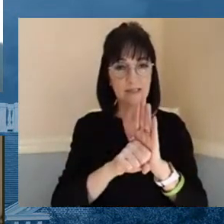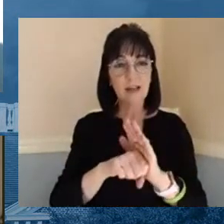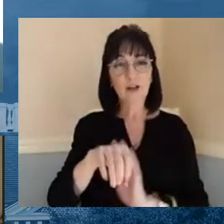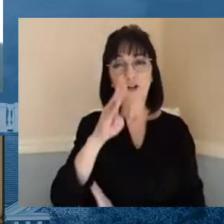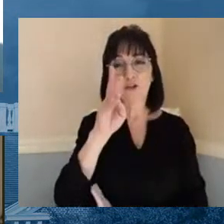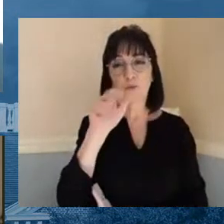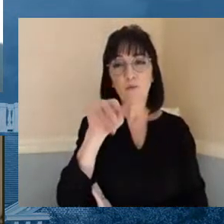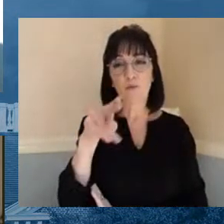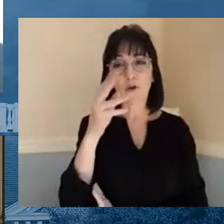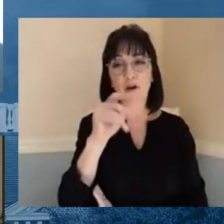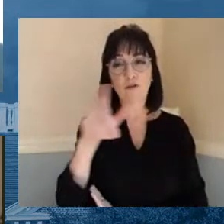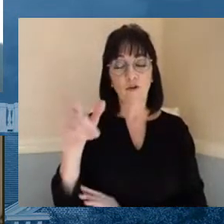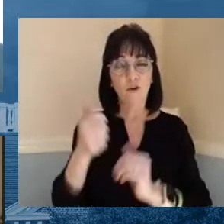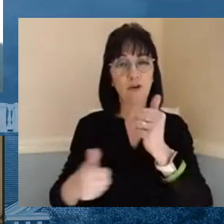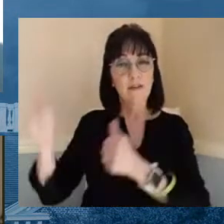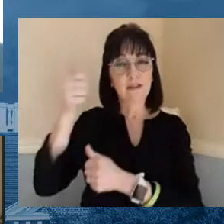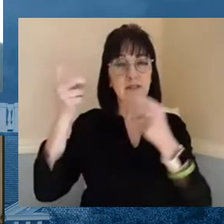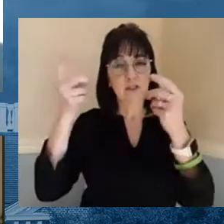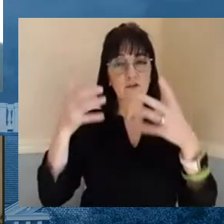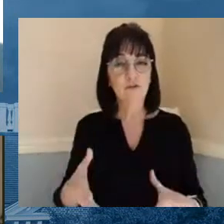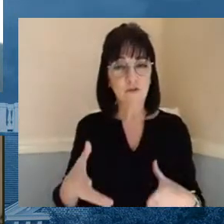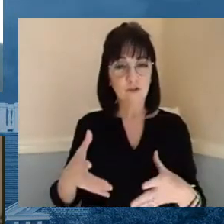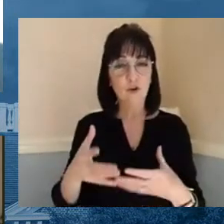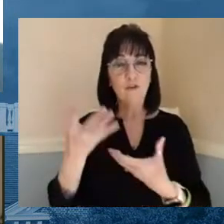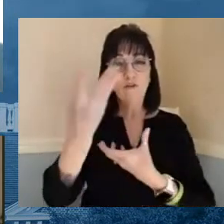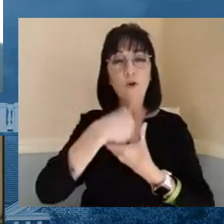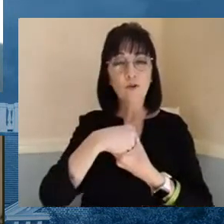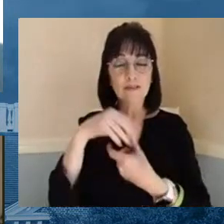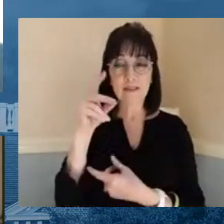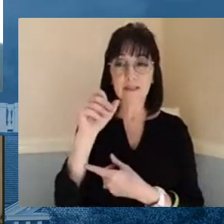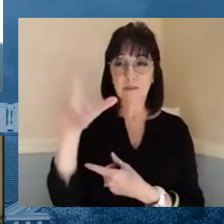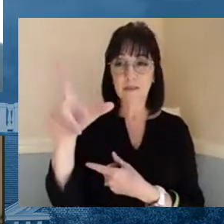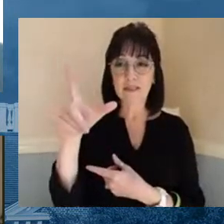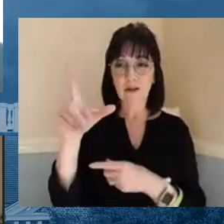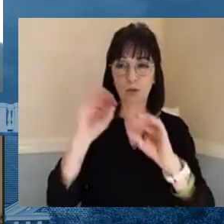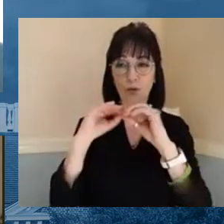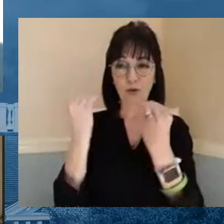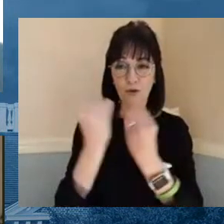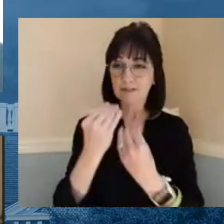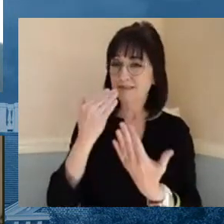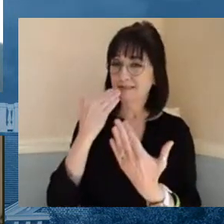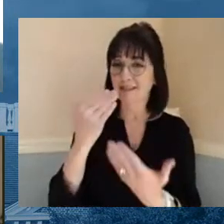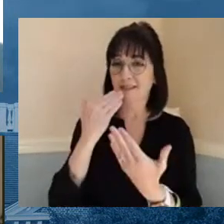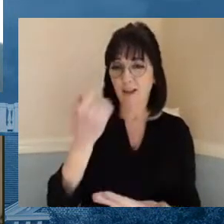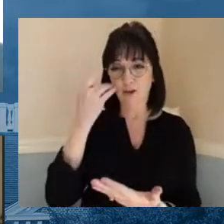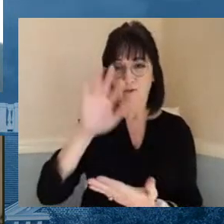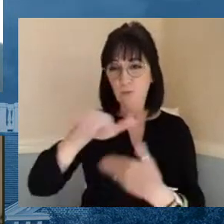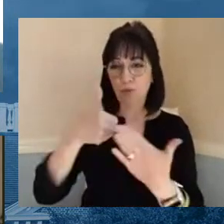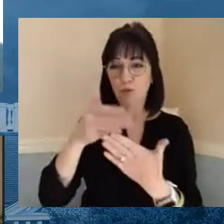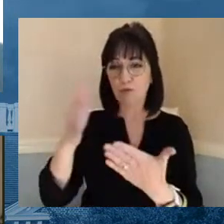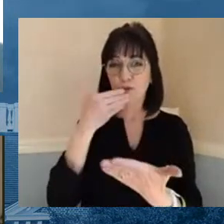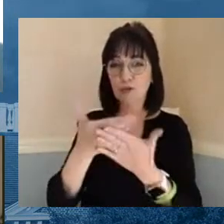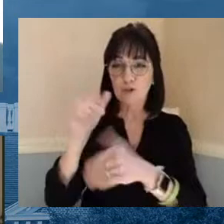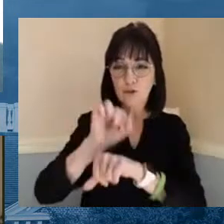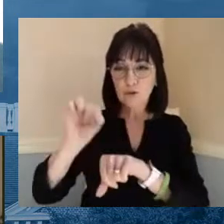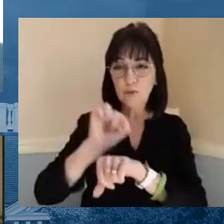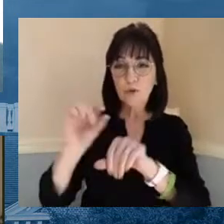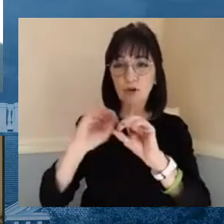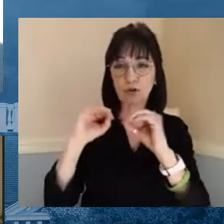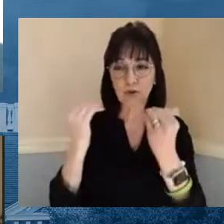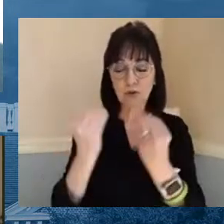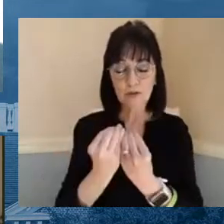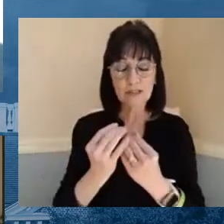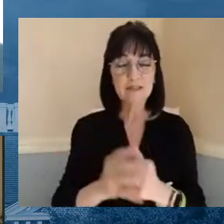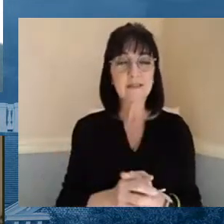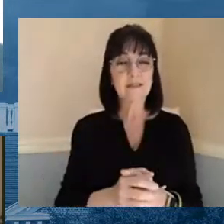the Executive Director of Autism Delaware. Brian, thanks for joining us. Thank you for the good work of your organization. We're also